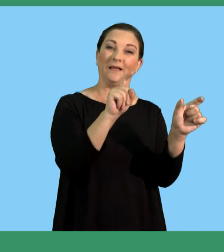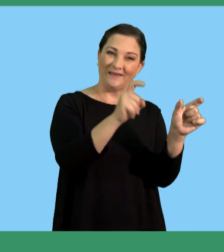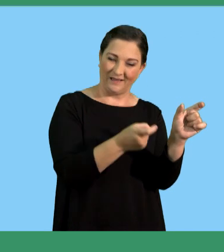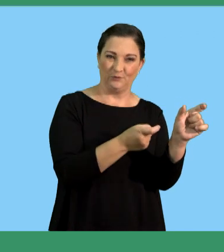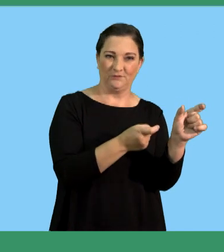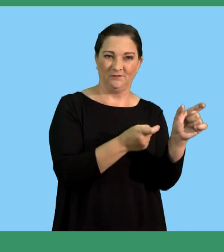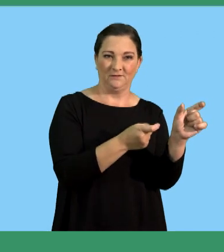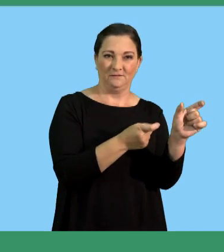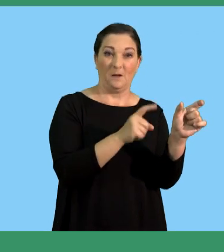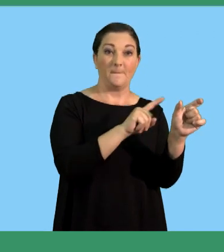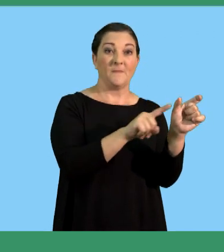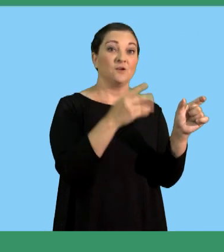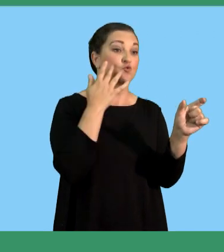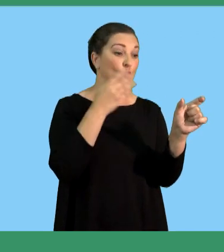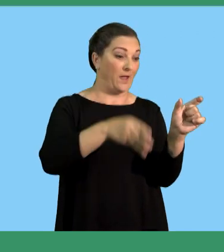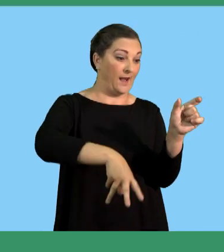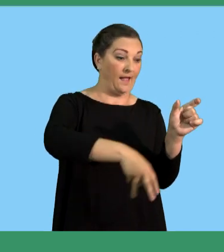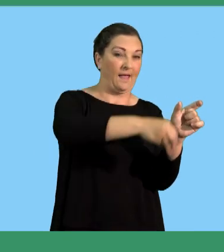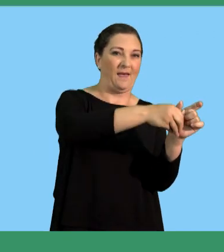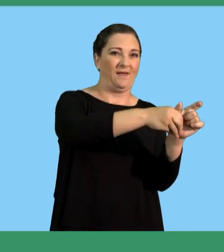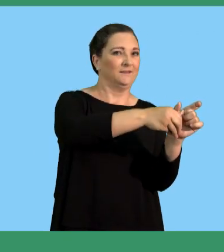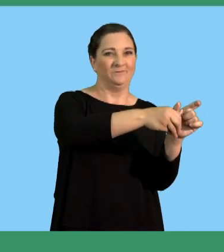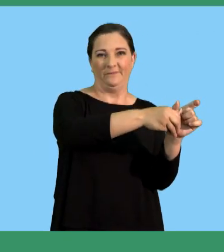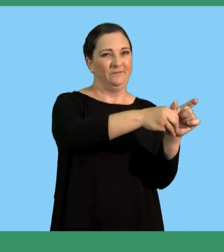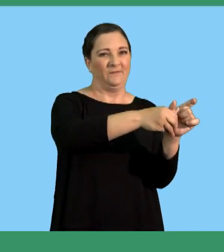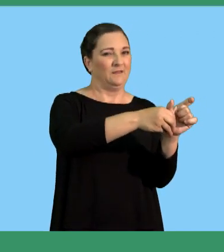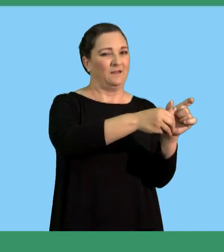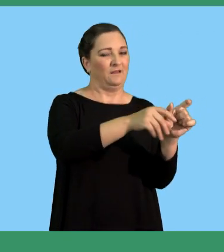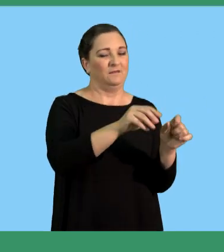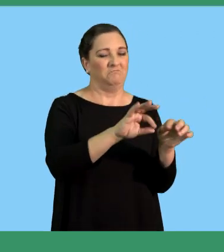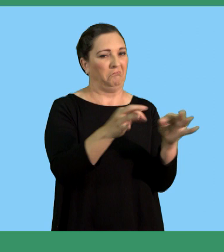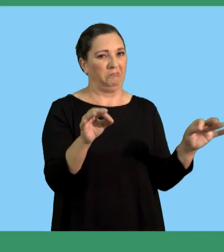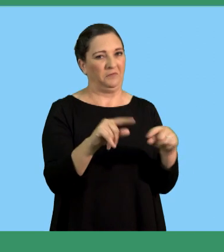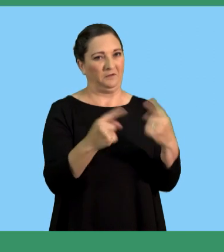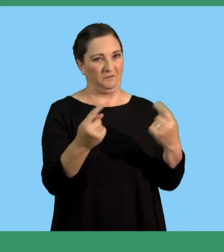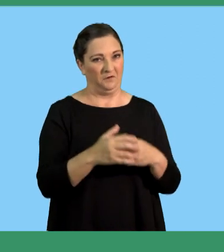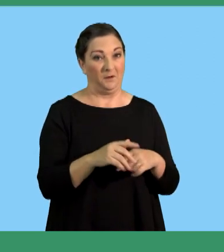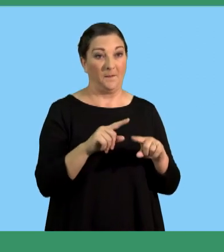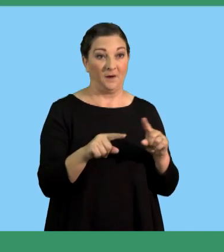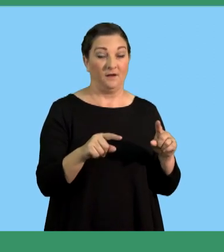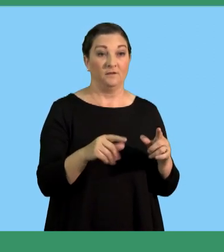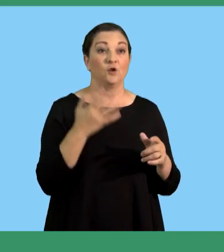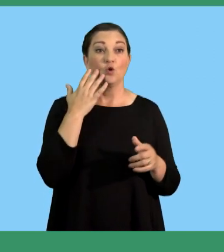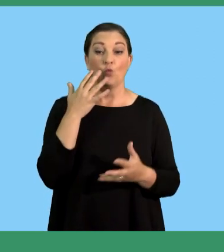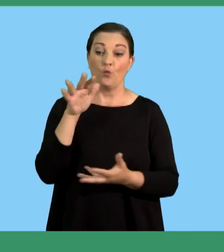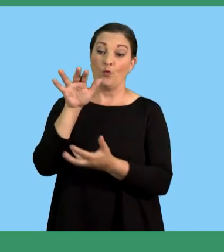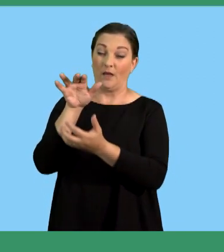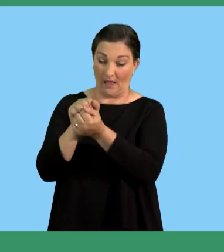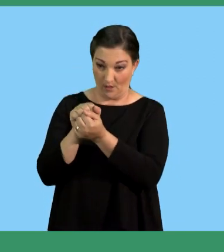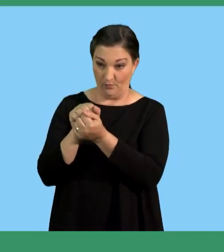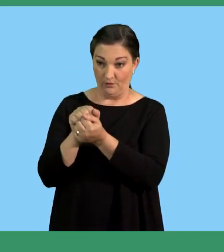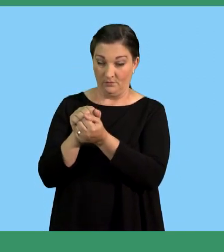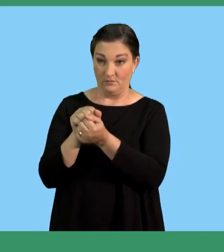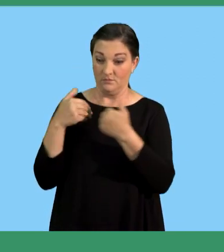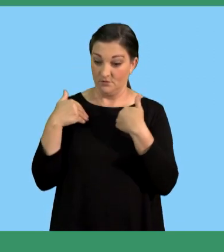your 20,000, because when it's added now, it becomes now a different formula. Now with compound, what happens